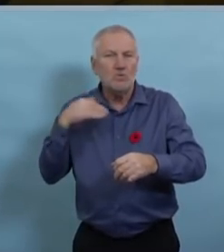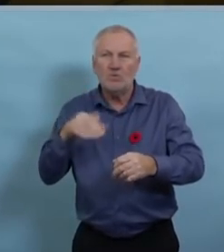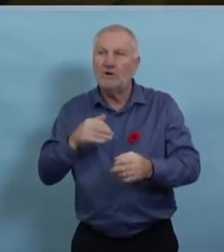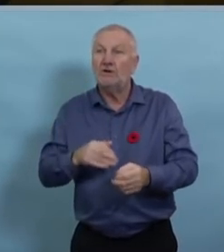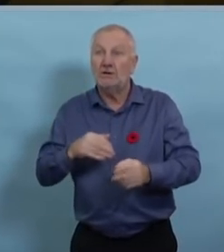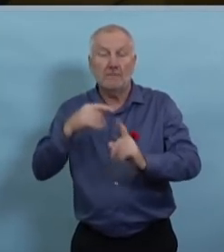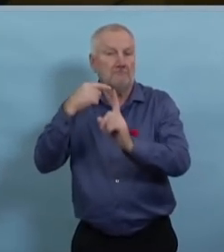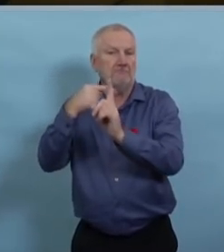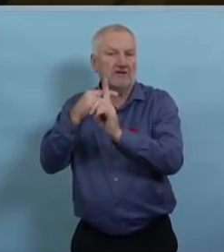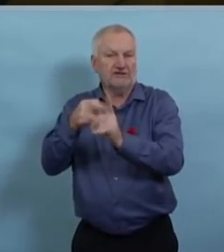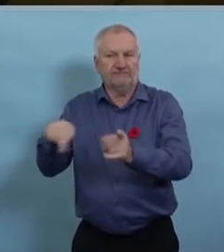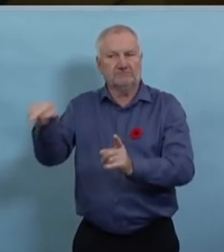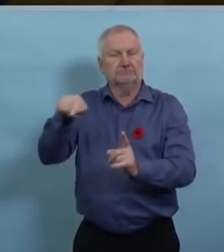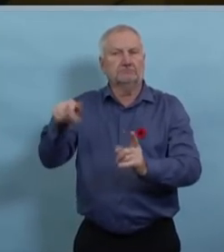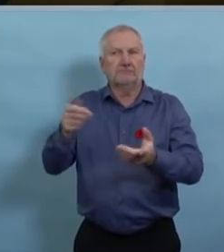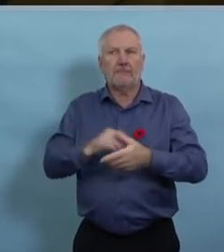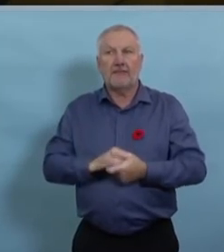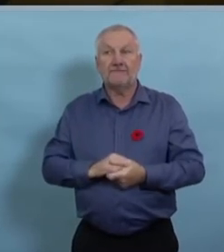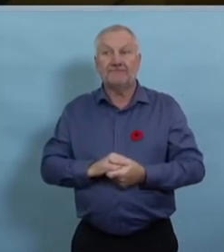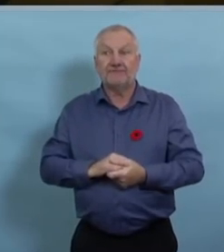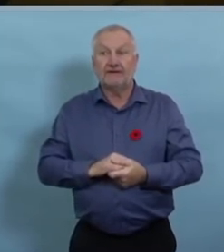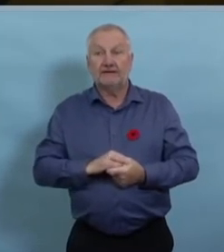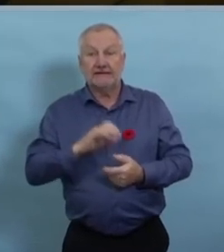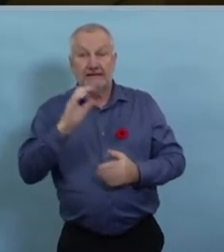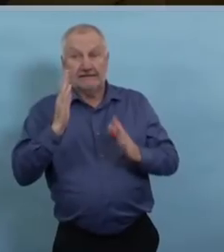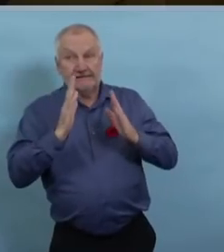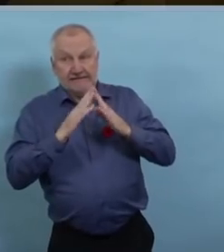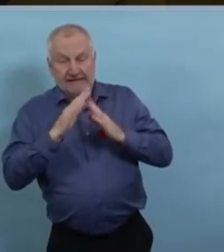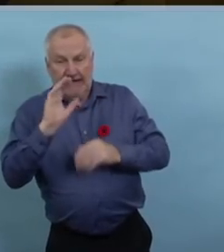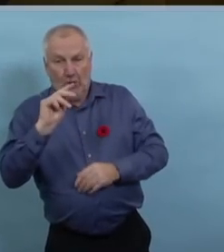From City News, Stephanie.